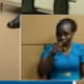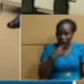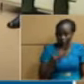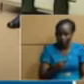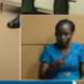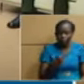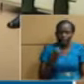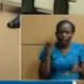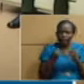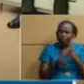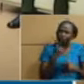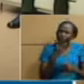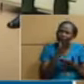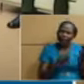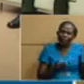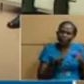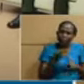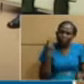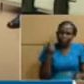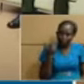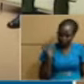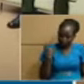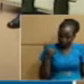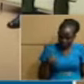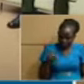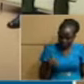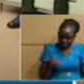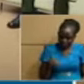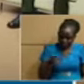last 2.5 months, this is the